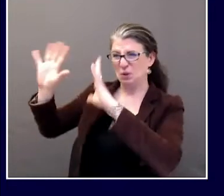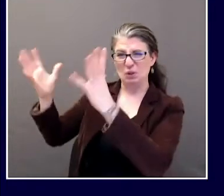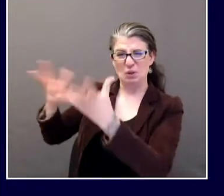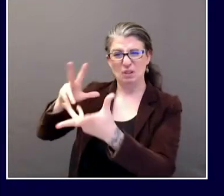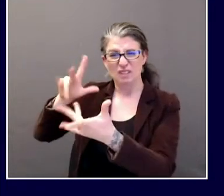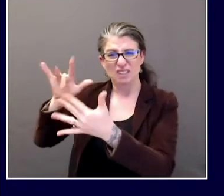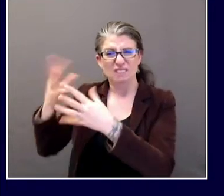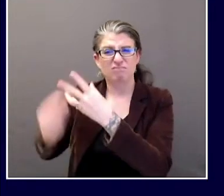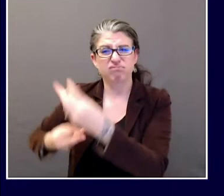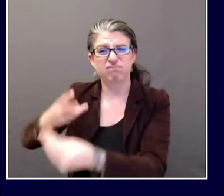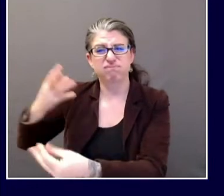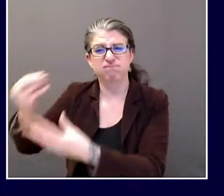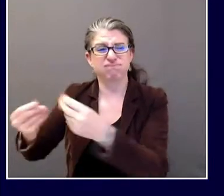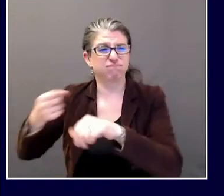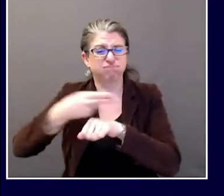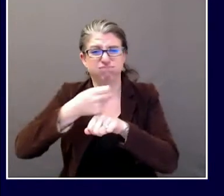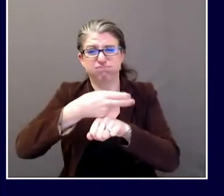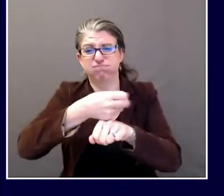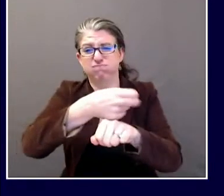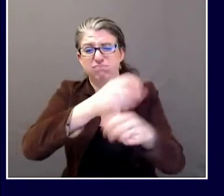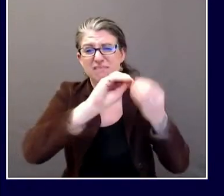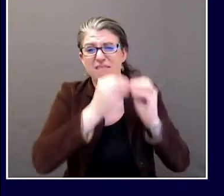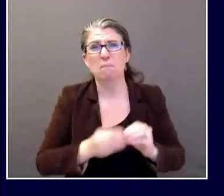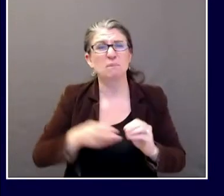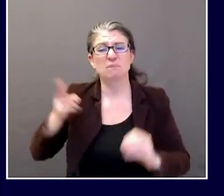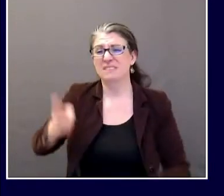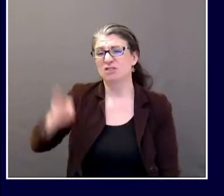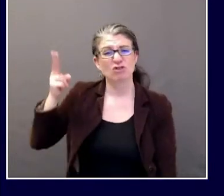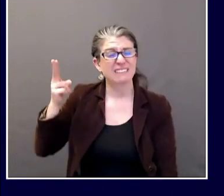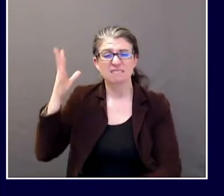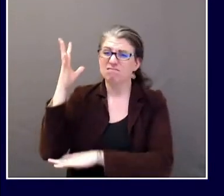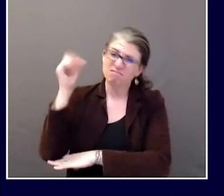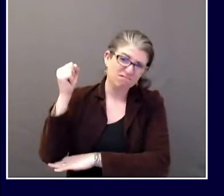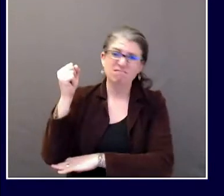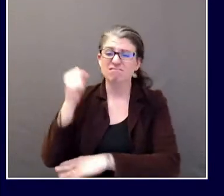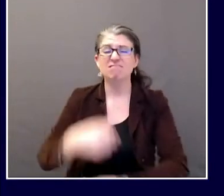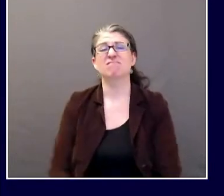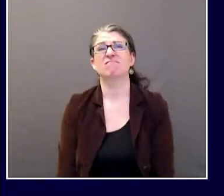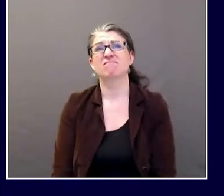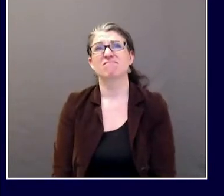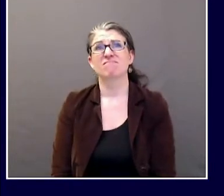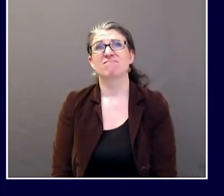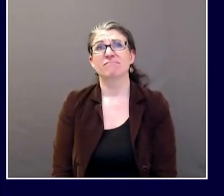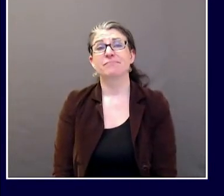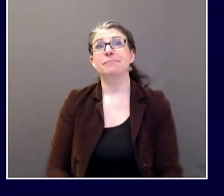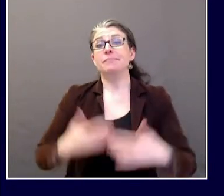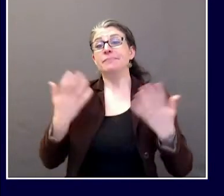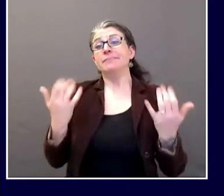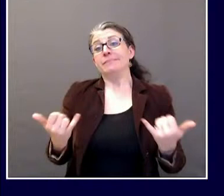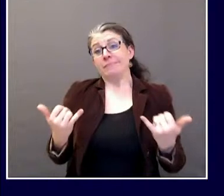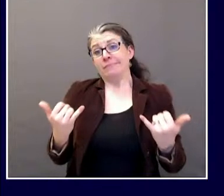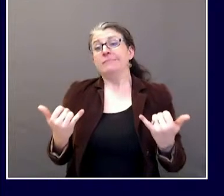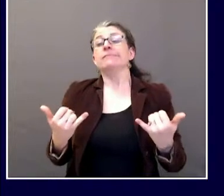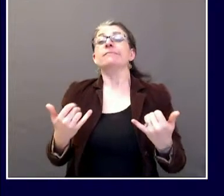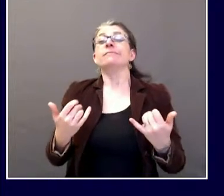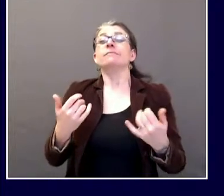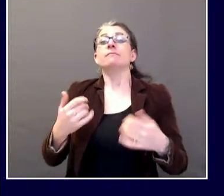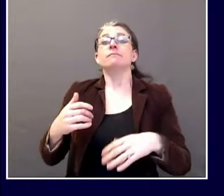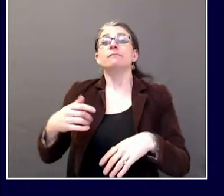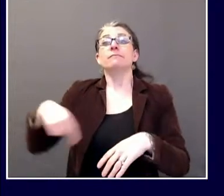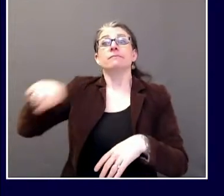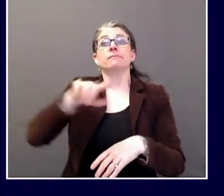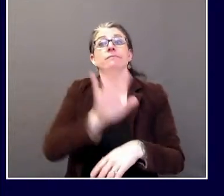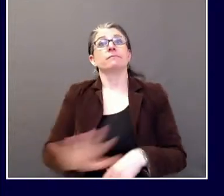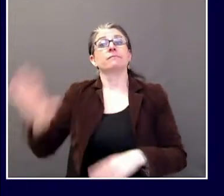37,708 total cases of COVID-19, an increase of 662 positive cases since yesterday.